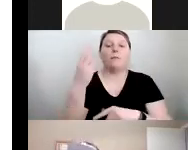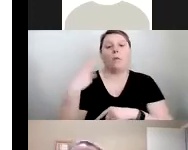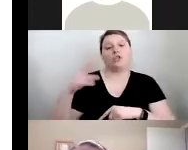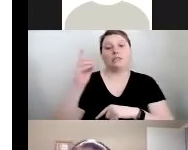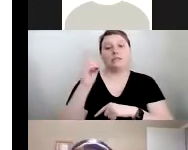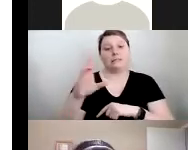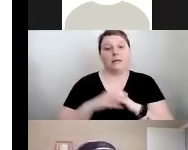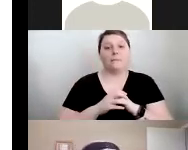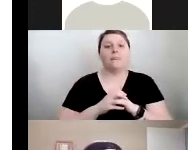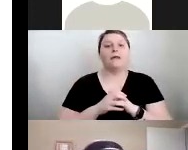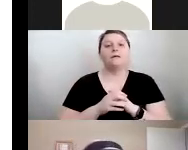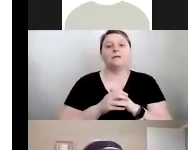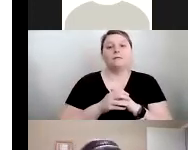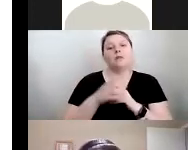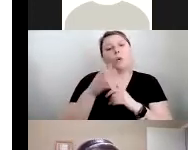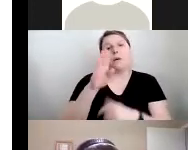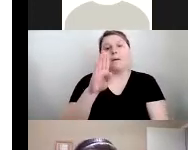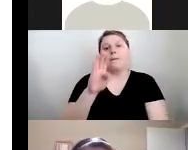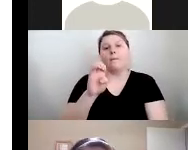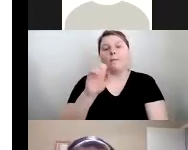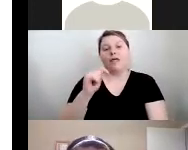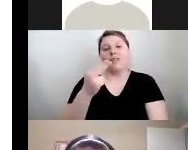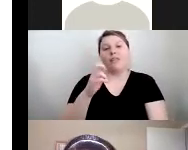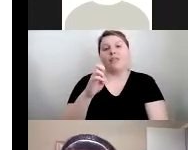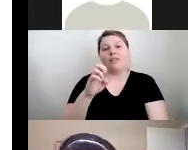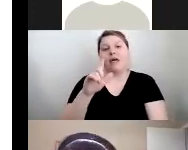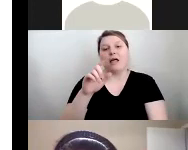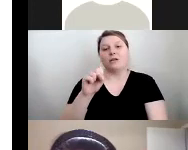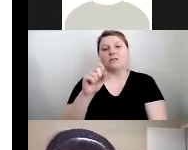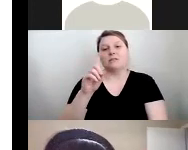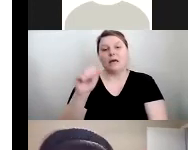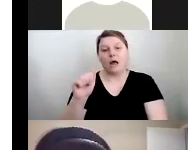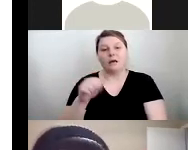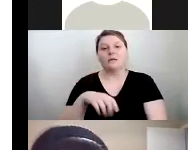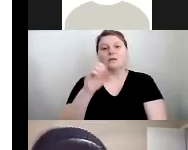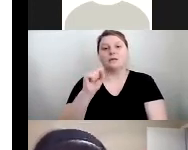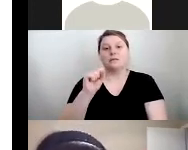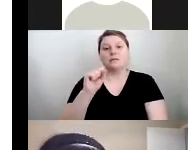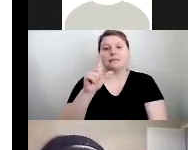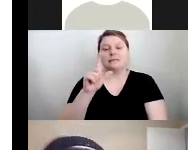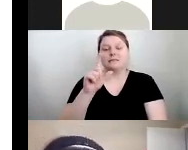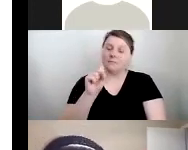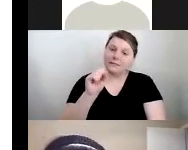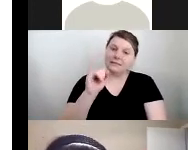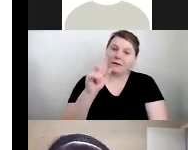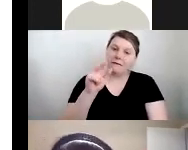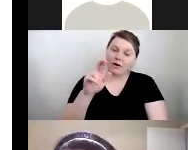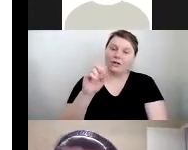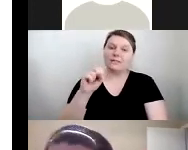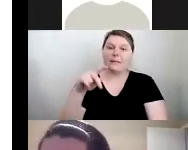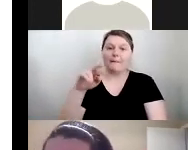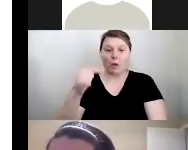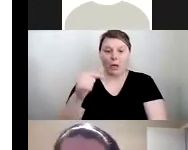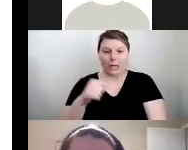the Bethesda Silver Spring area. And you may have heard of RARE or the National Medical Research Center. So this is